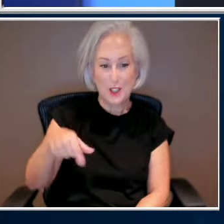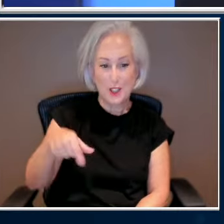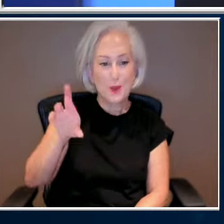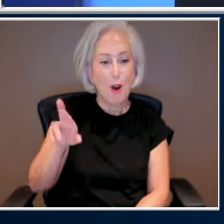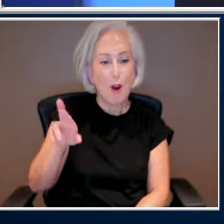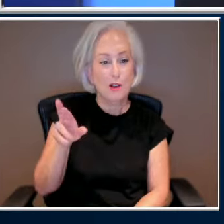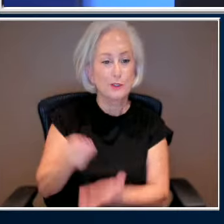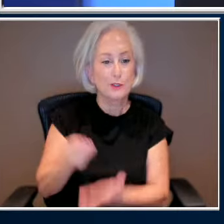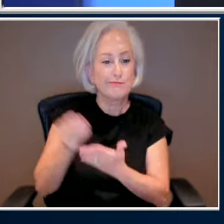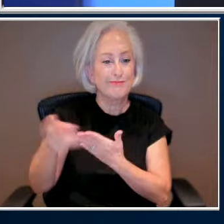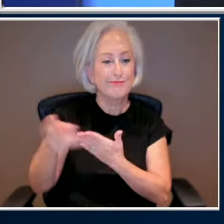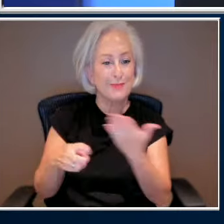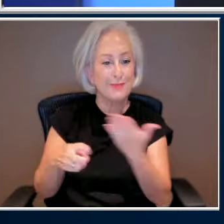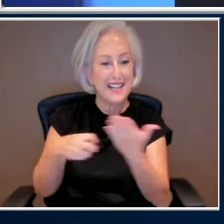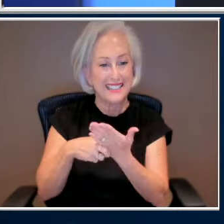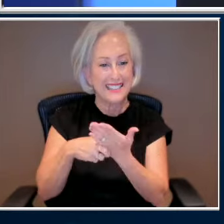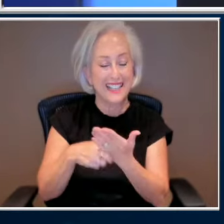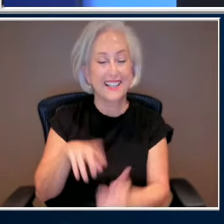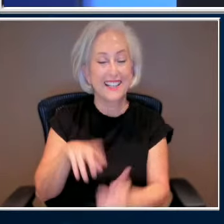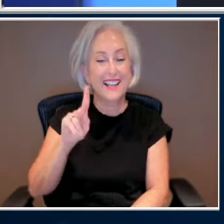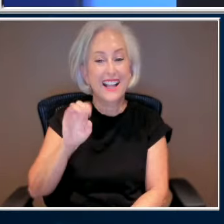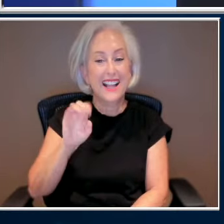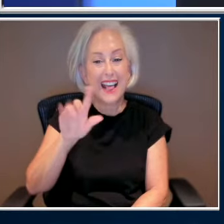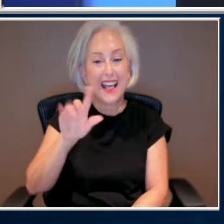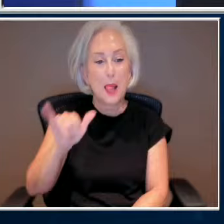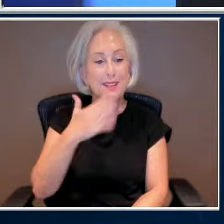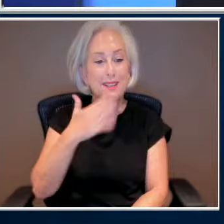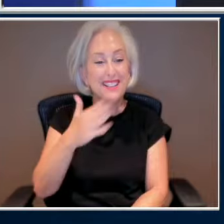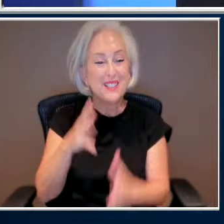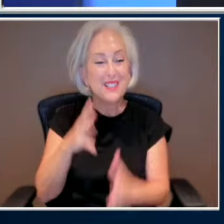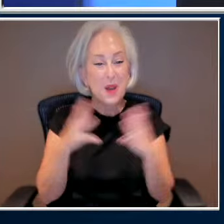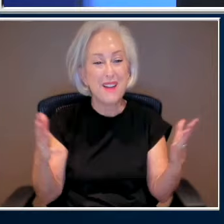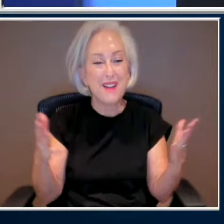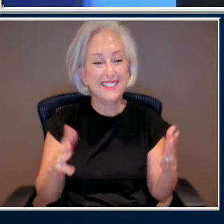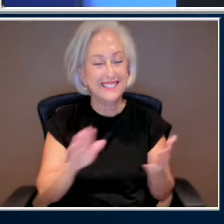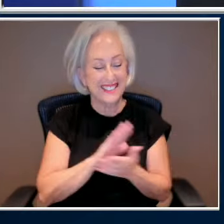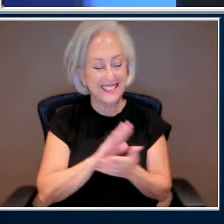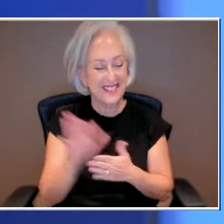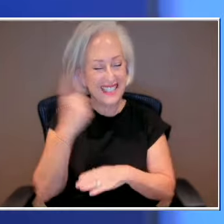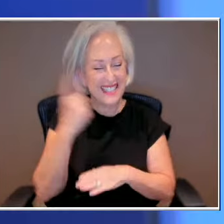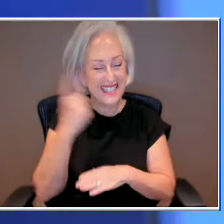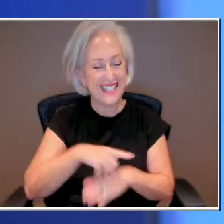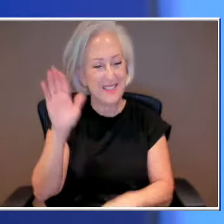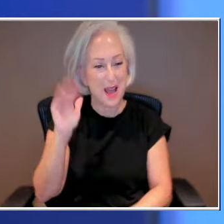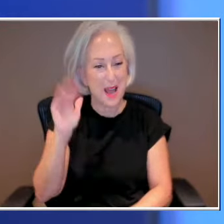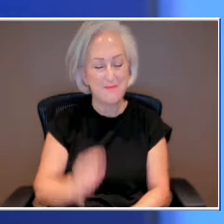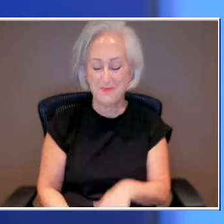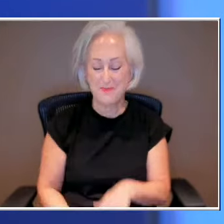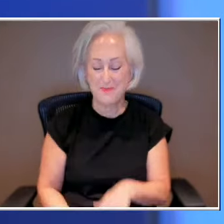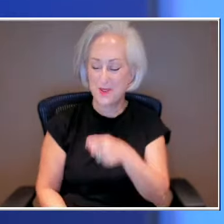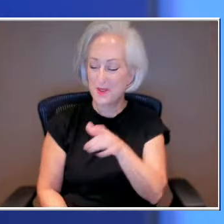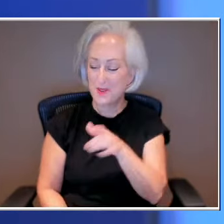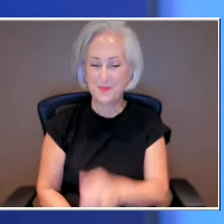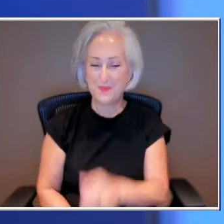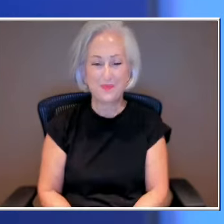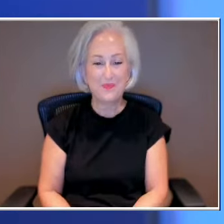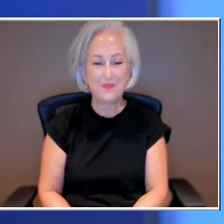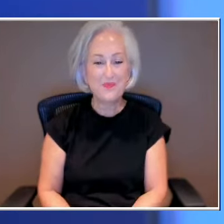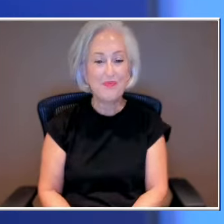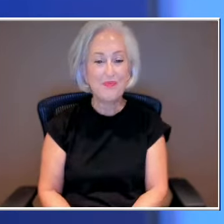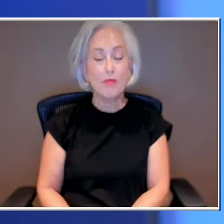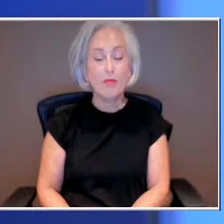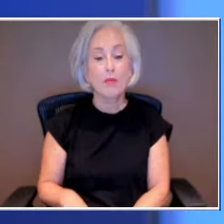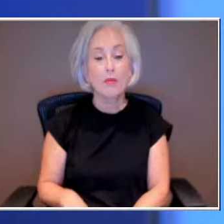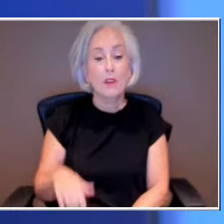Kelby, thank you so much. Thank you. Have a good one. Thank you. You too. Well, in February of this year, Bret Miller